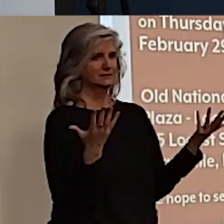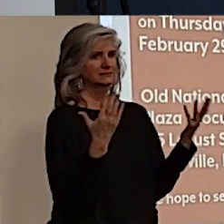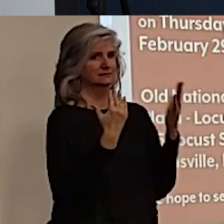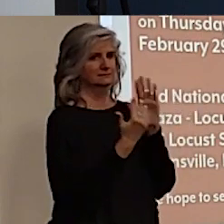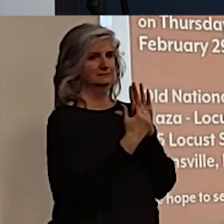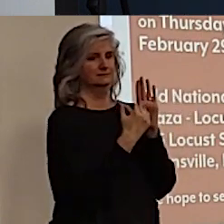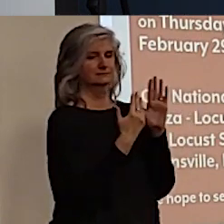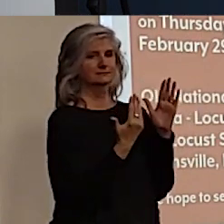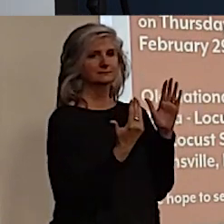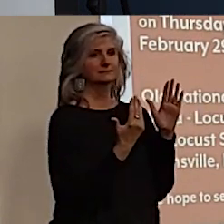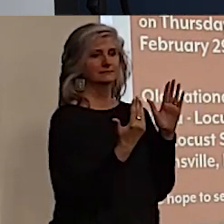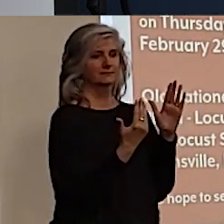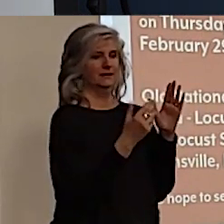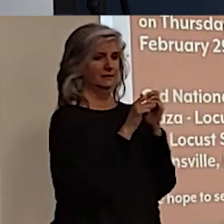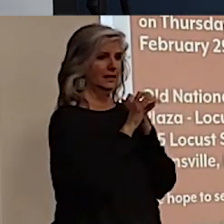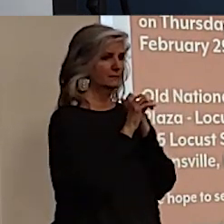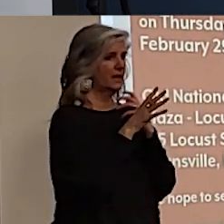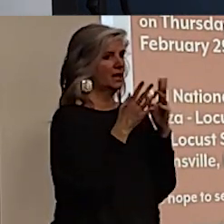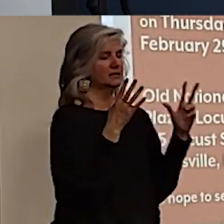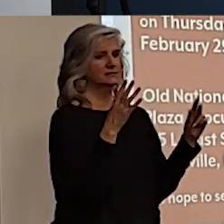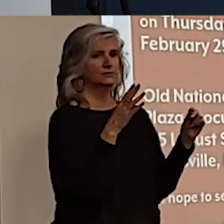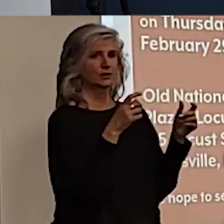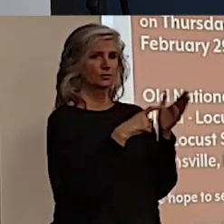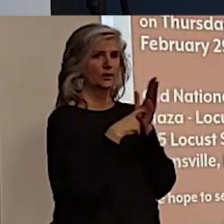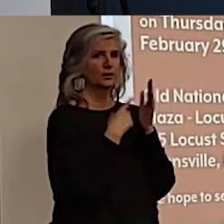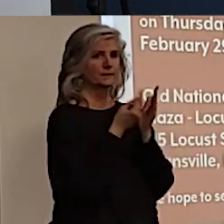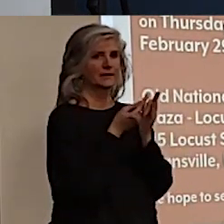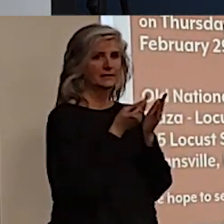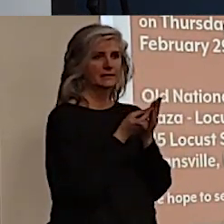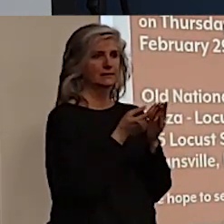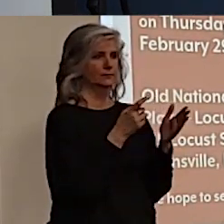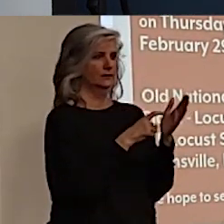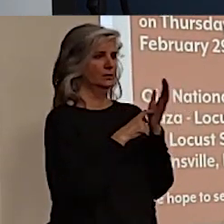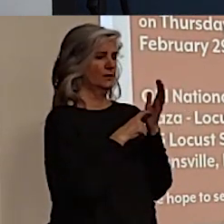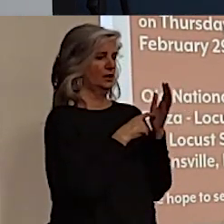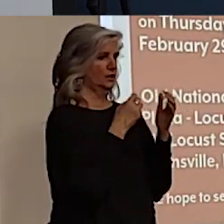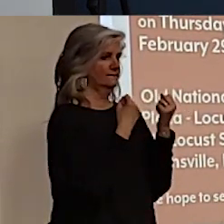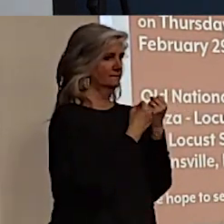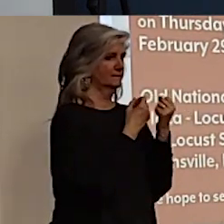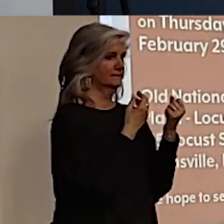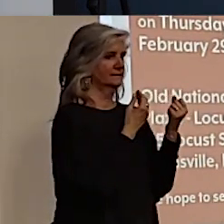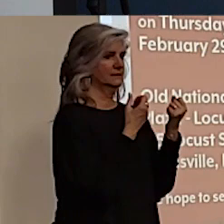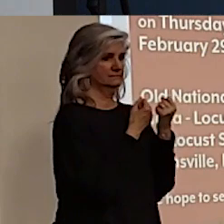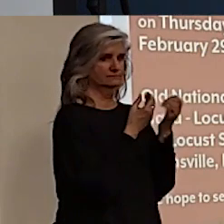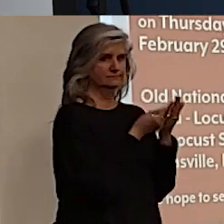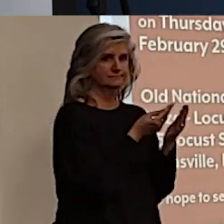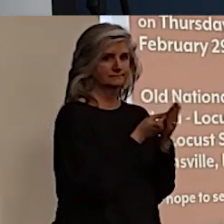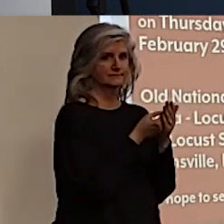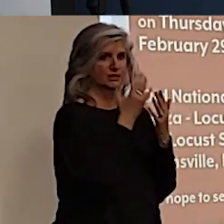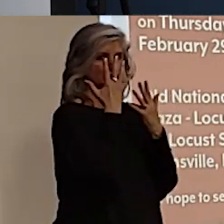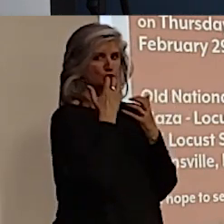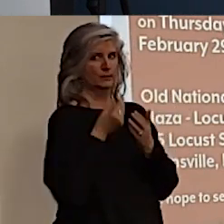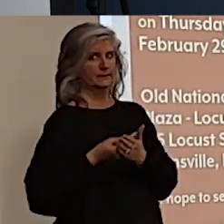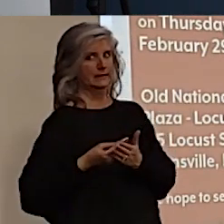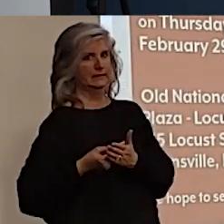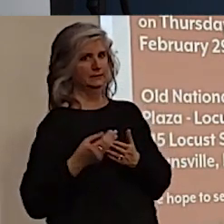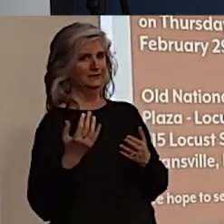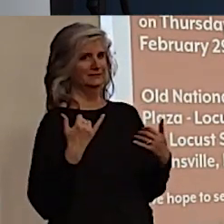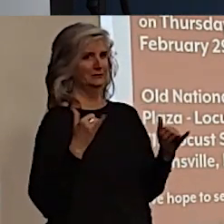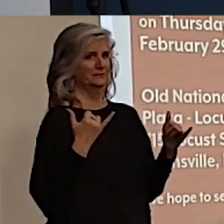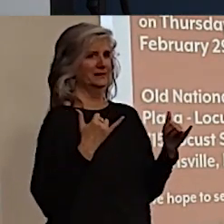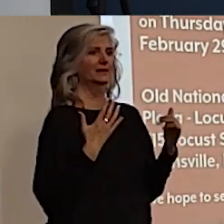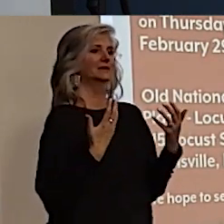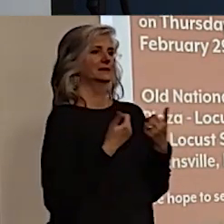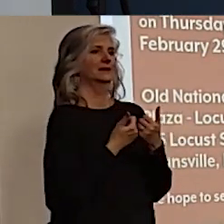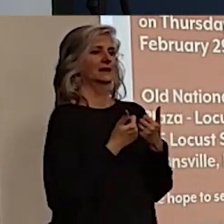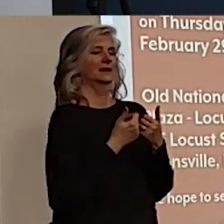millions on campaigns, and it would require some money, it would require some funding, some dark money. You'd have to play the game.